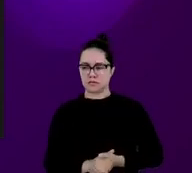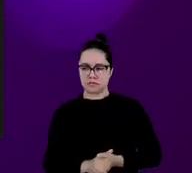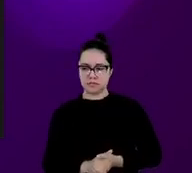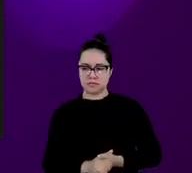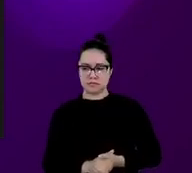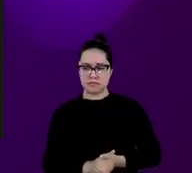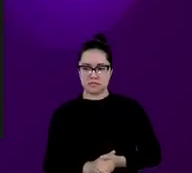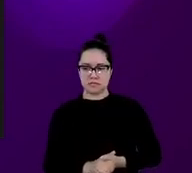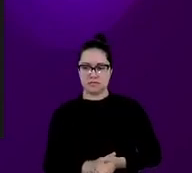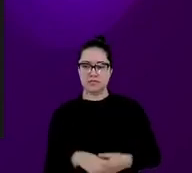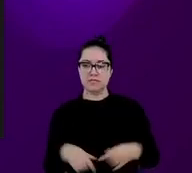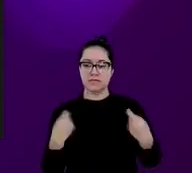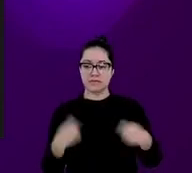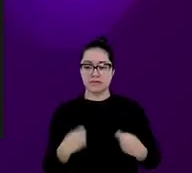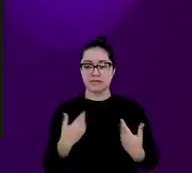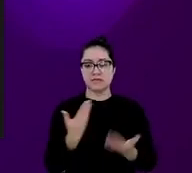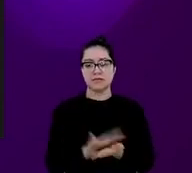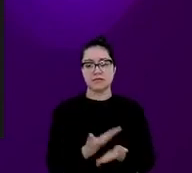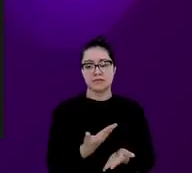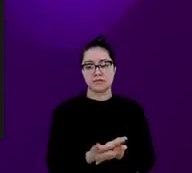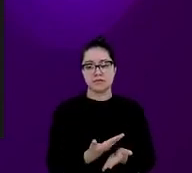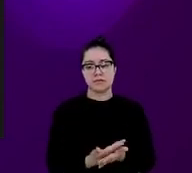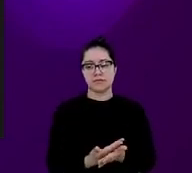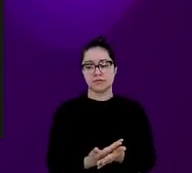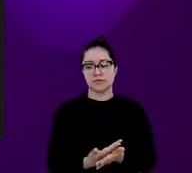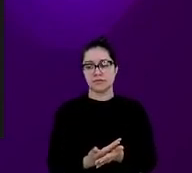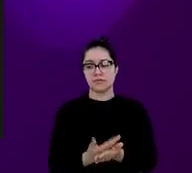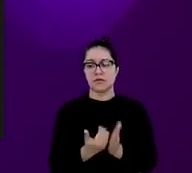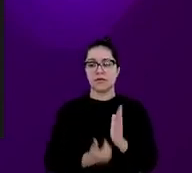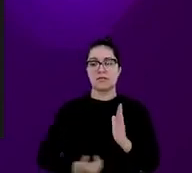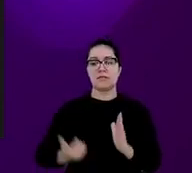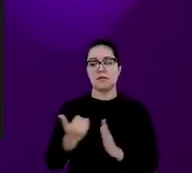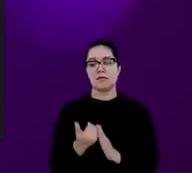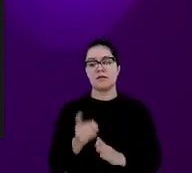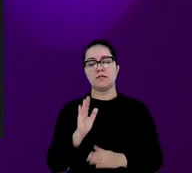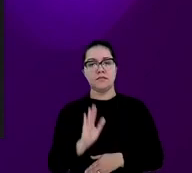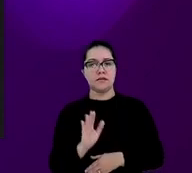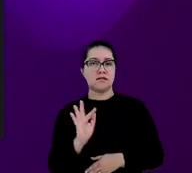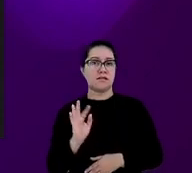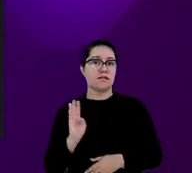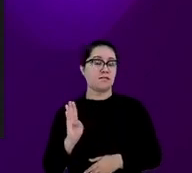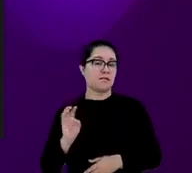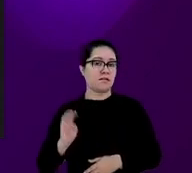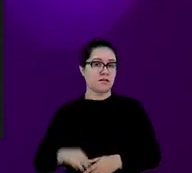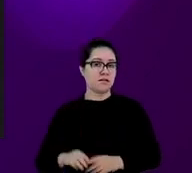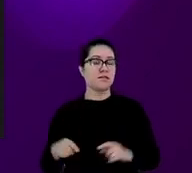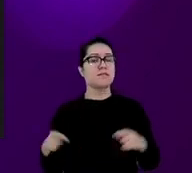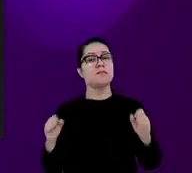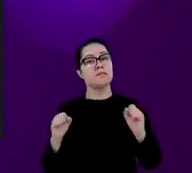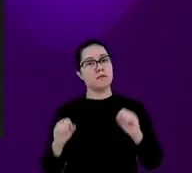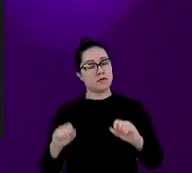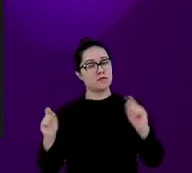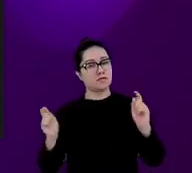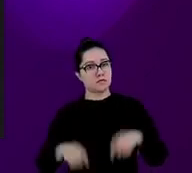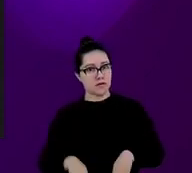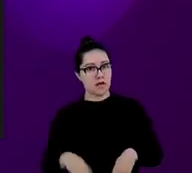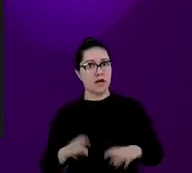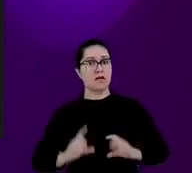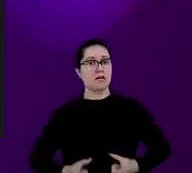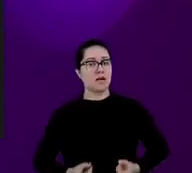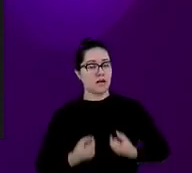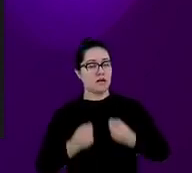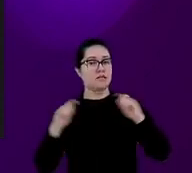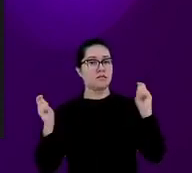that photobiomodulation can treat cancer. You know, there was one where cancer patients that